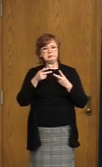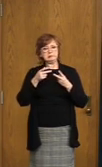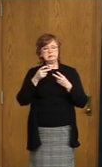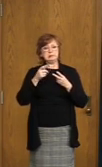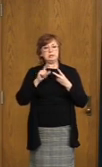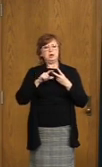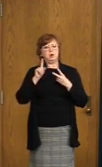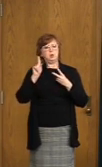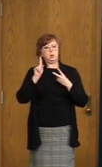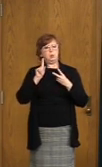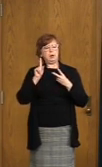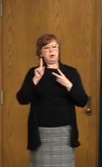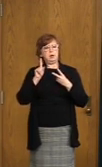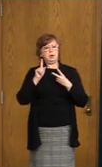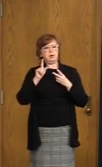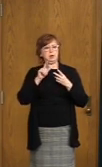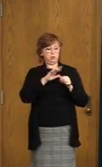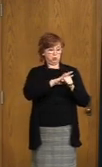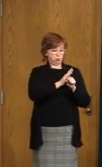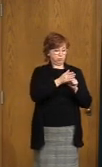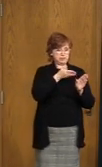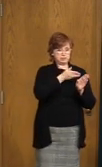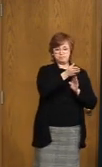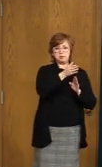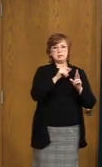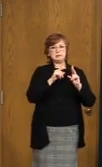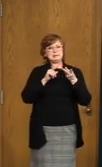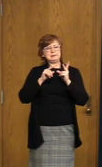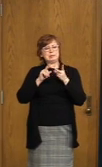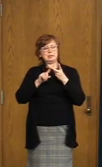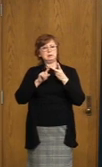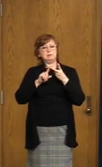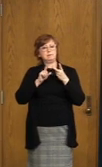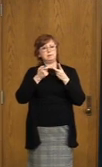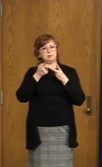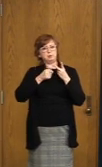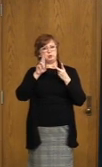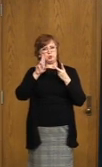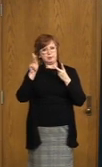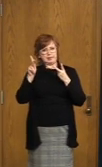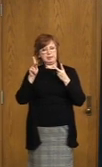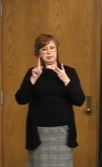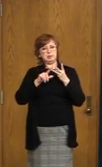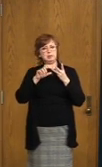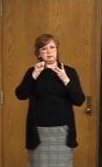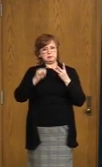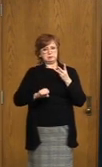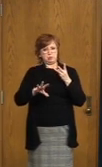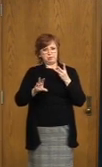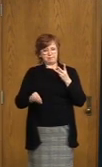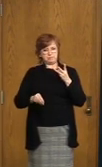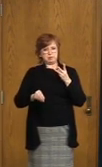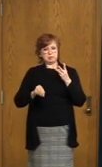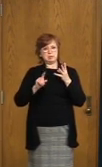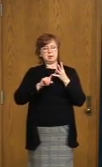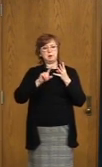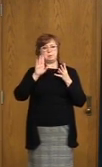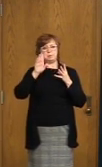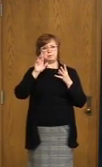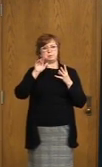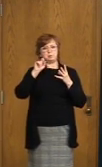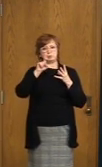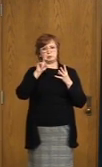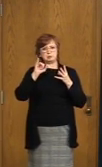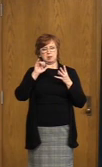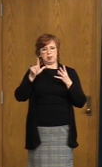the UK, some in South Africa, some in Brazil, that seem to suggest that they may be more transmissible. So it is obviously a concern that's being